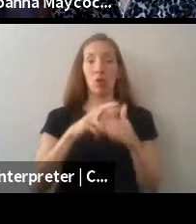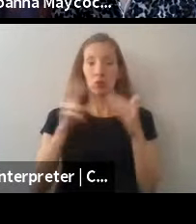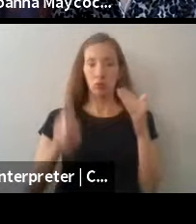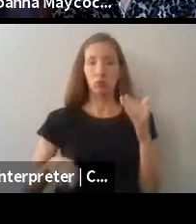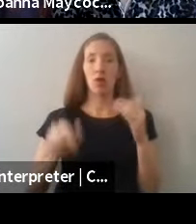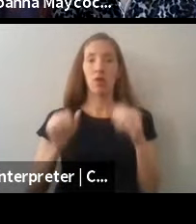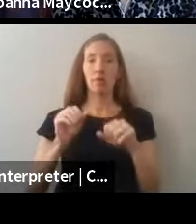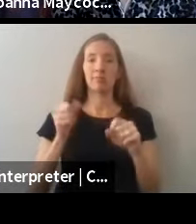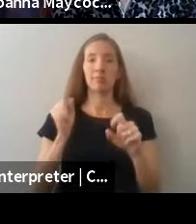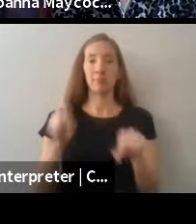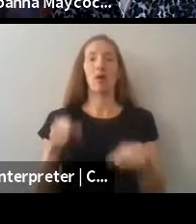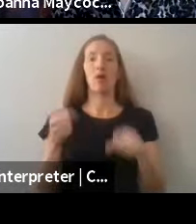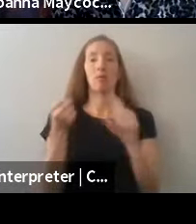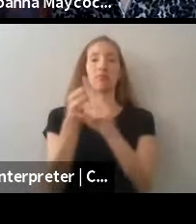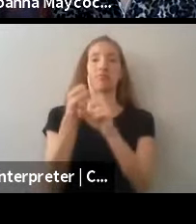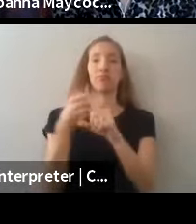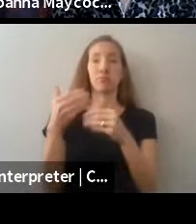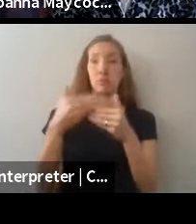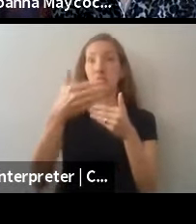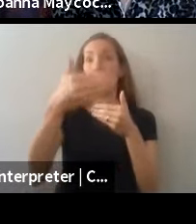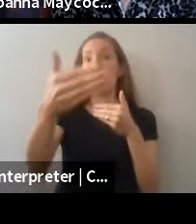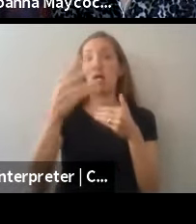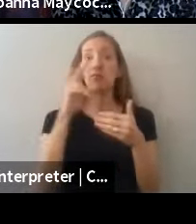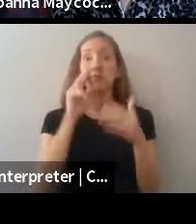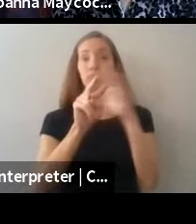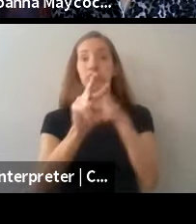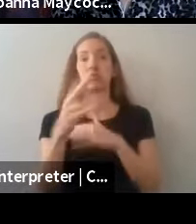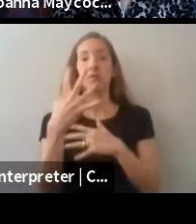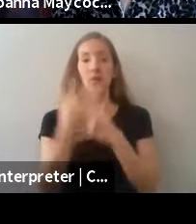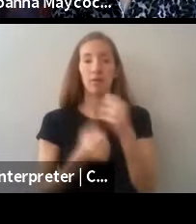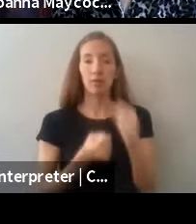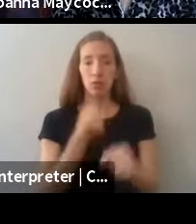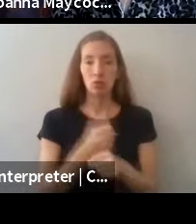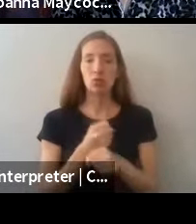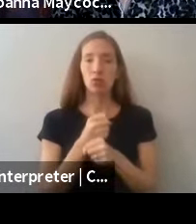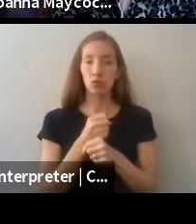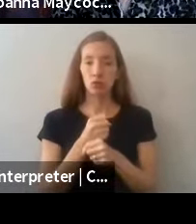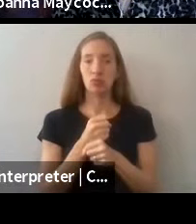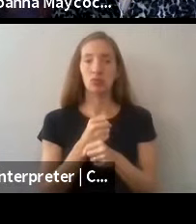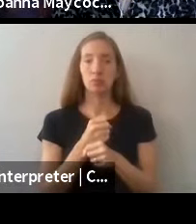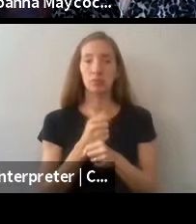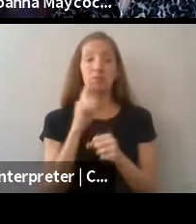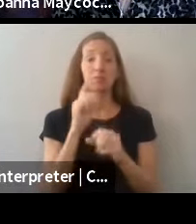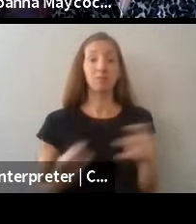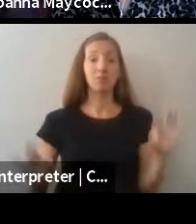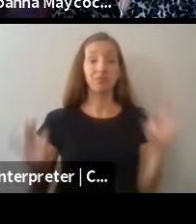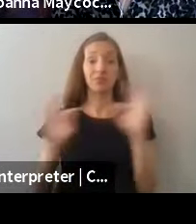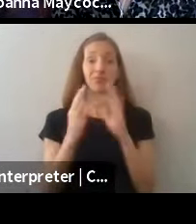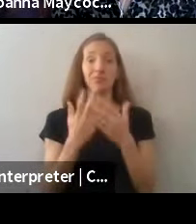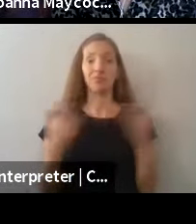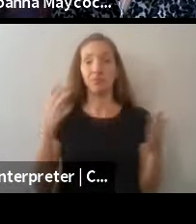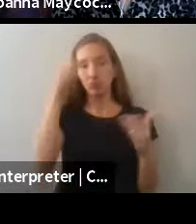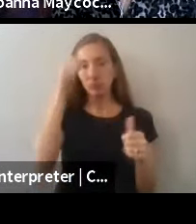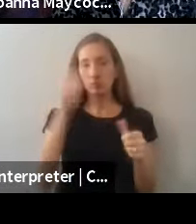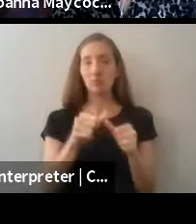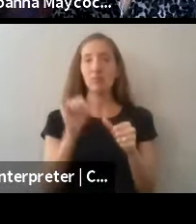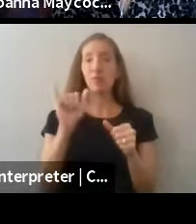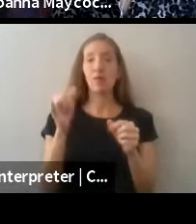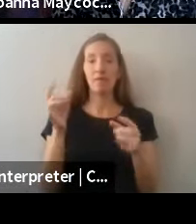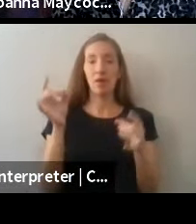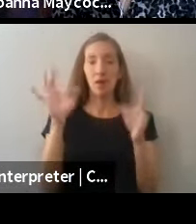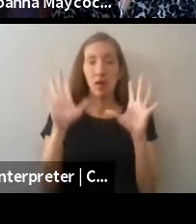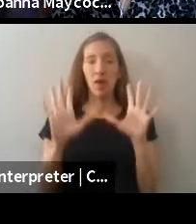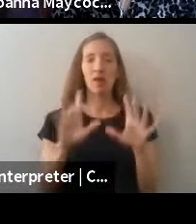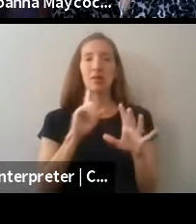for good. The important thing, I think, to remember is that violence is preventable through the UK's What Works to Prevent Violence programme. We